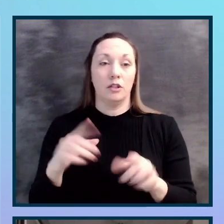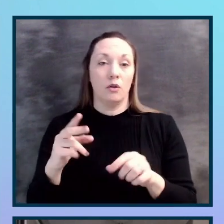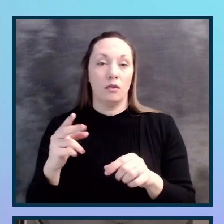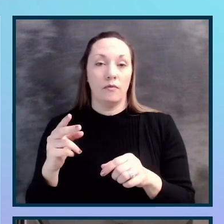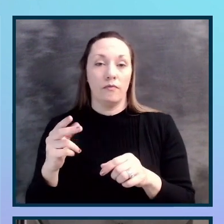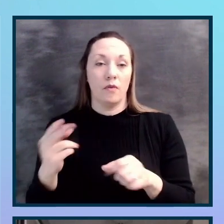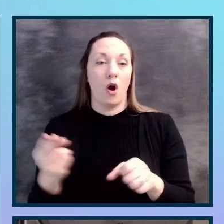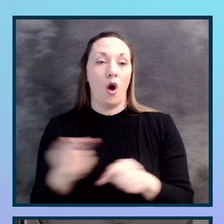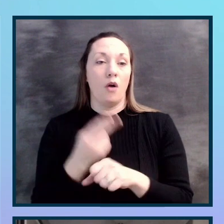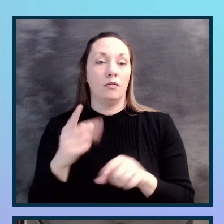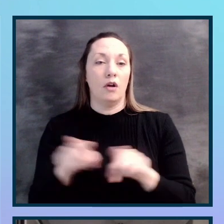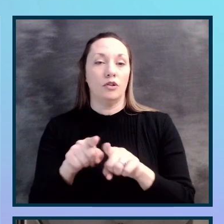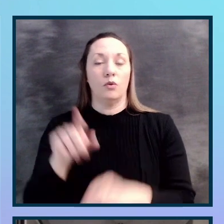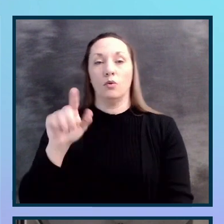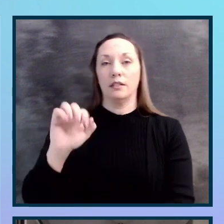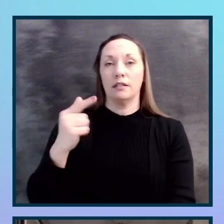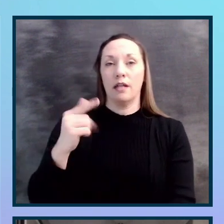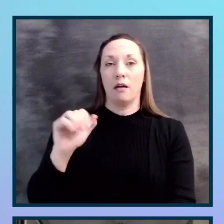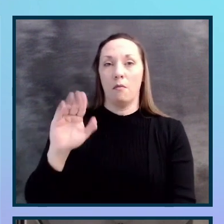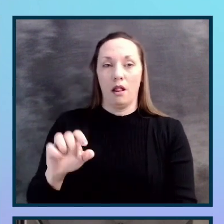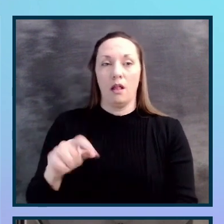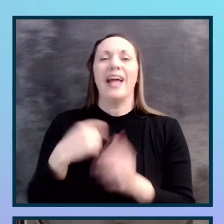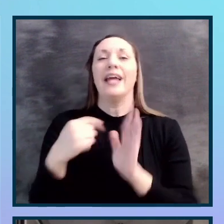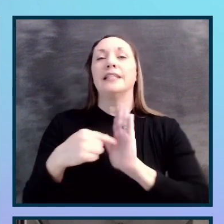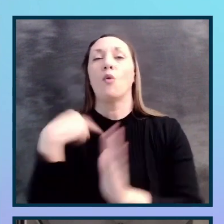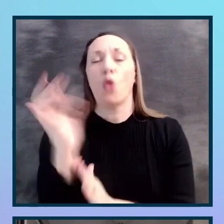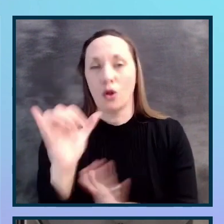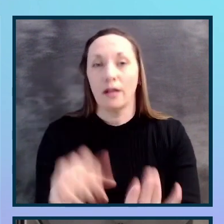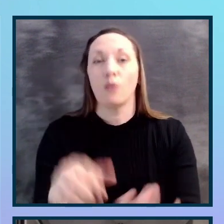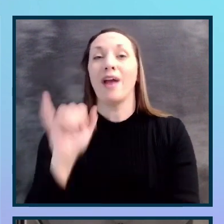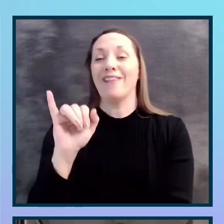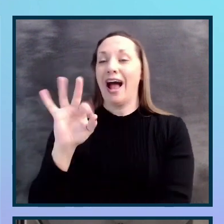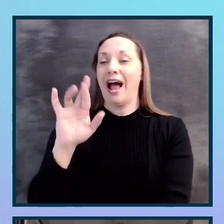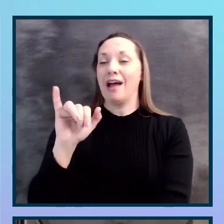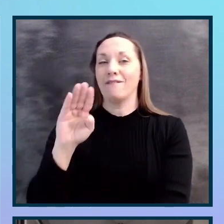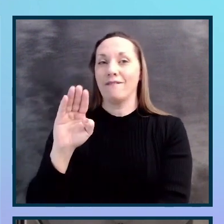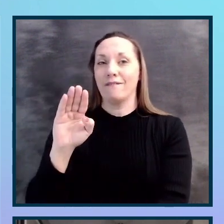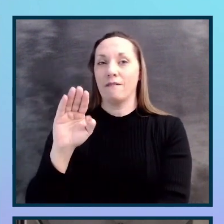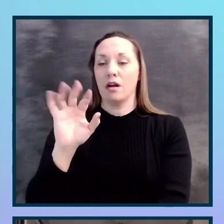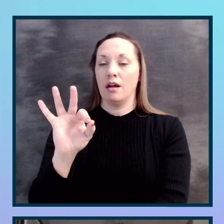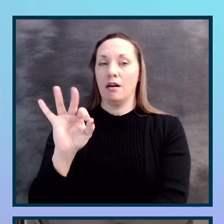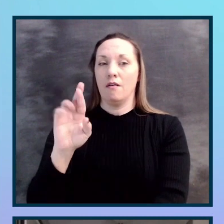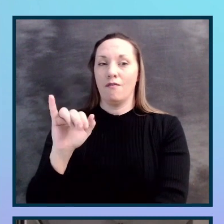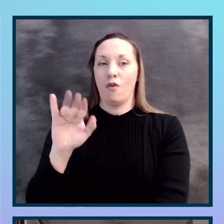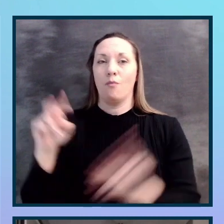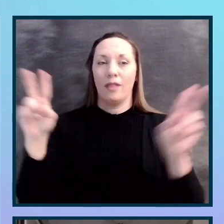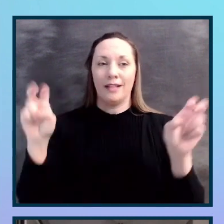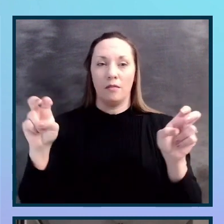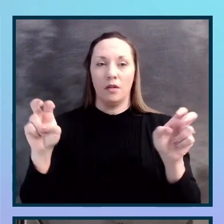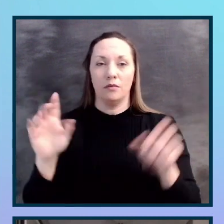the iframe. An example of what that would look like is we have an iframe with a title of clickable